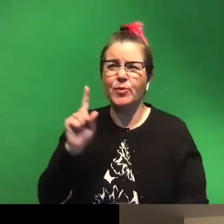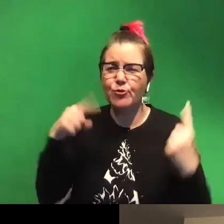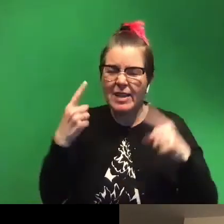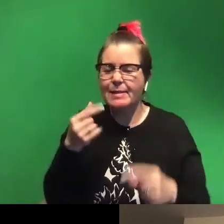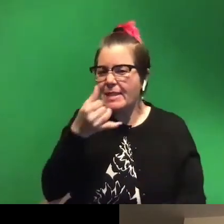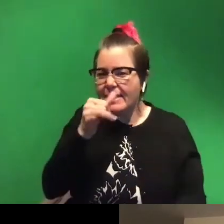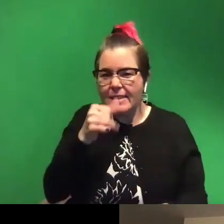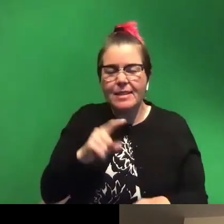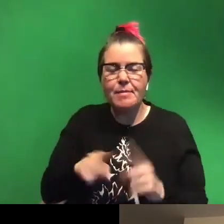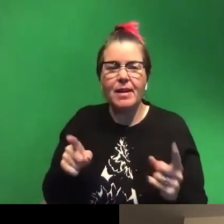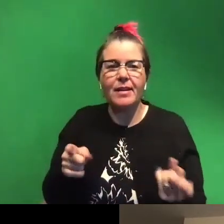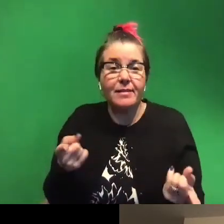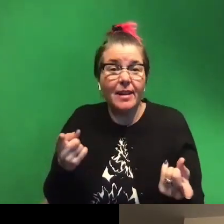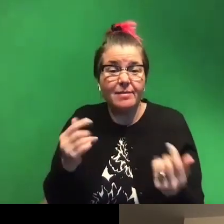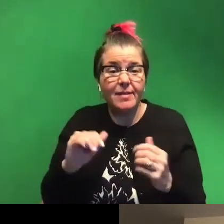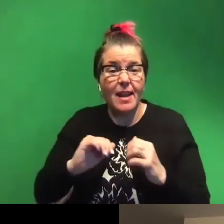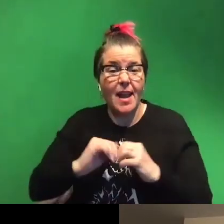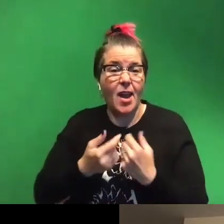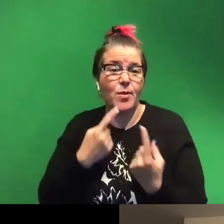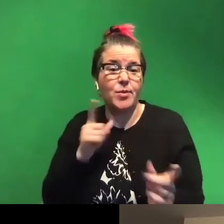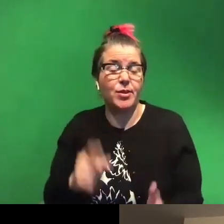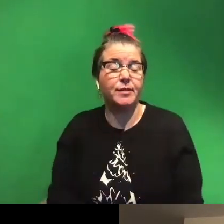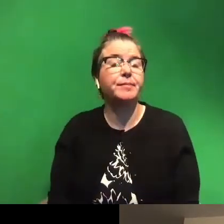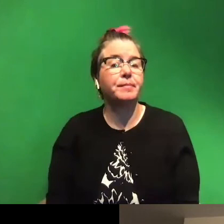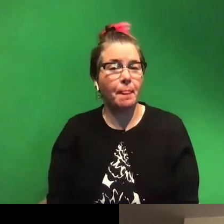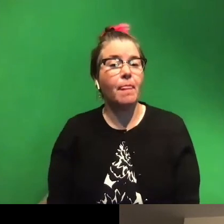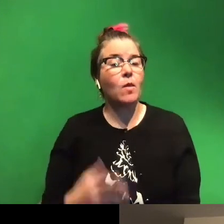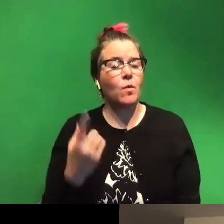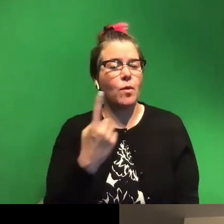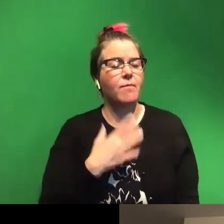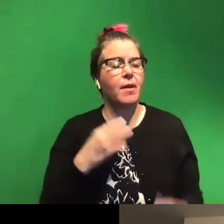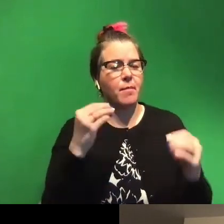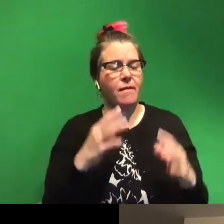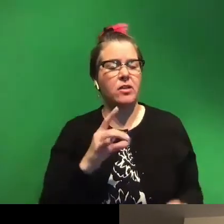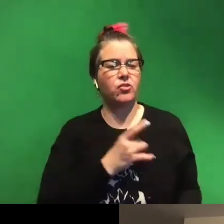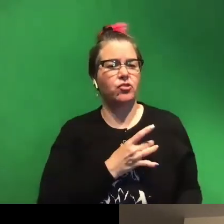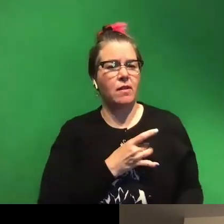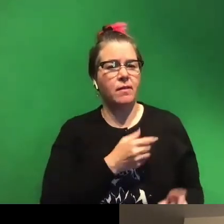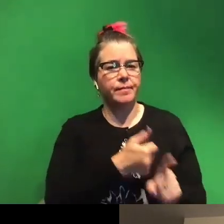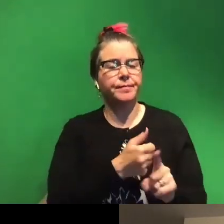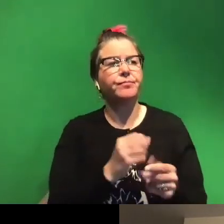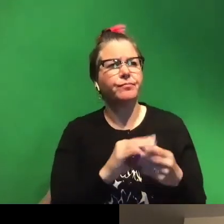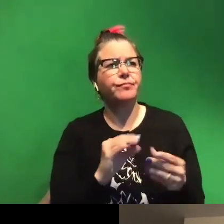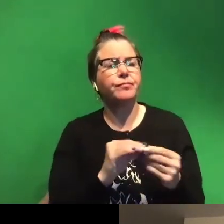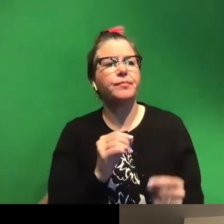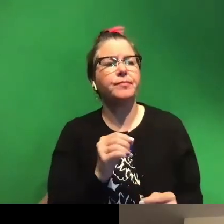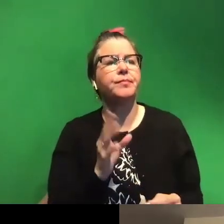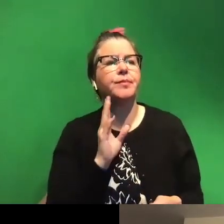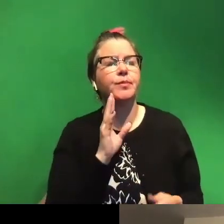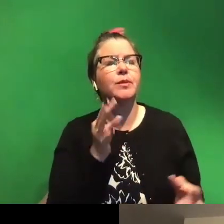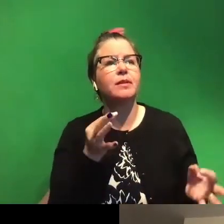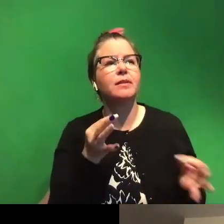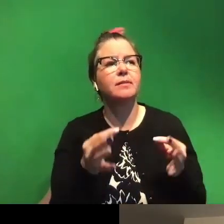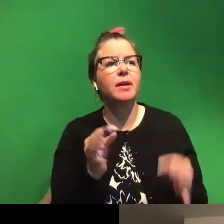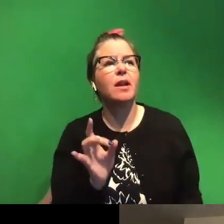it's just the way it works, which is. And one of my professors in Chile would explain, like, would put that